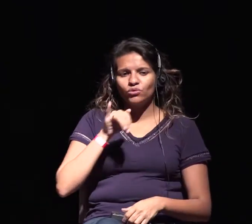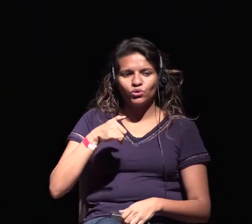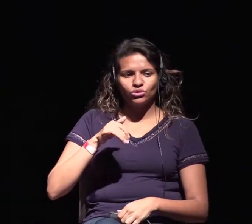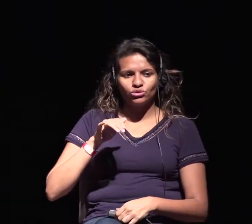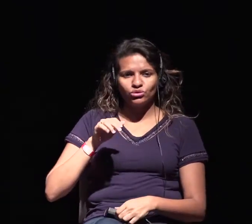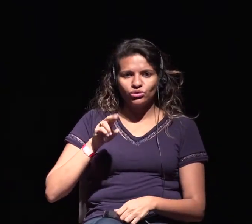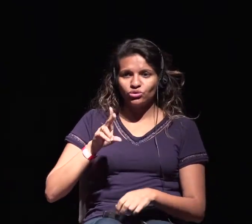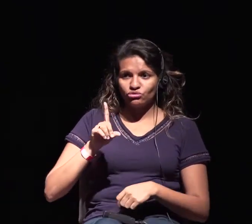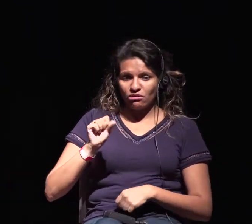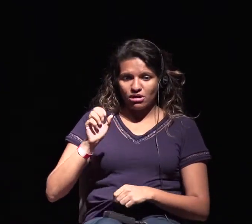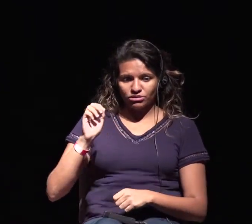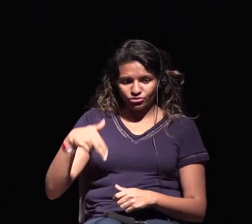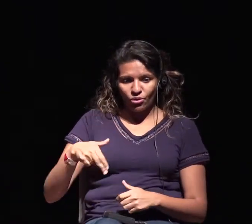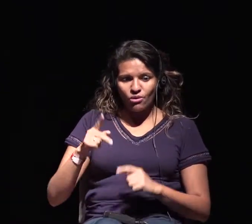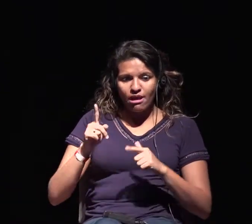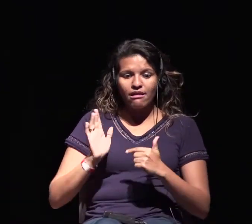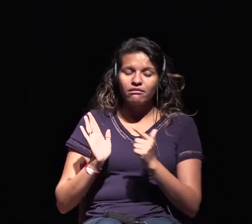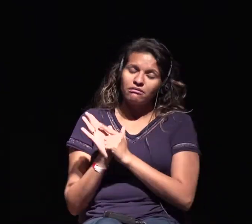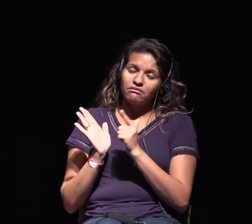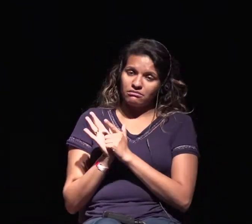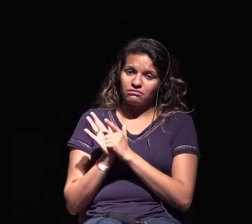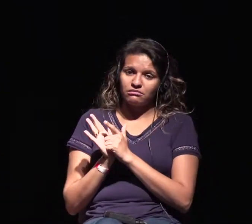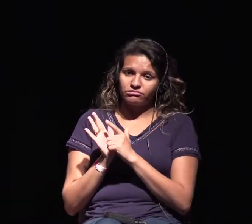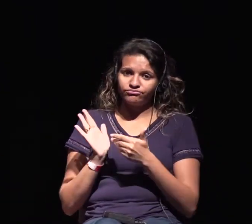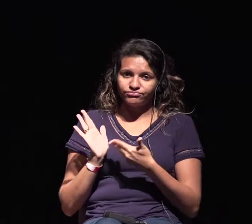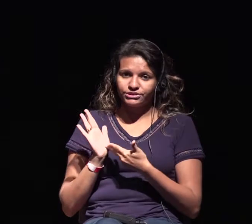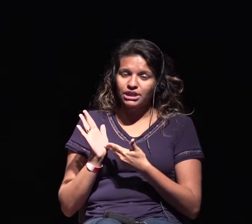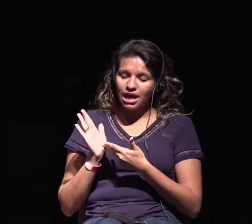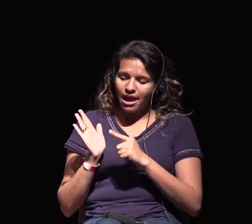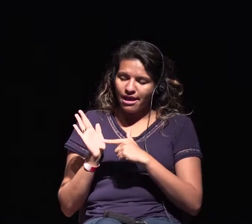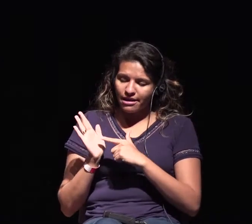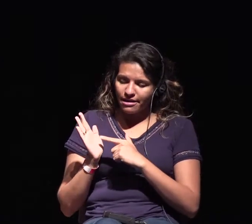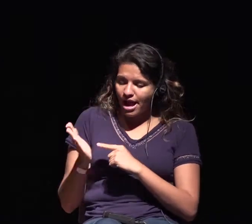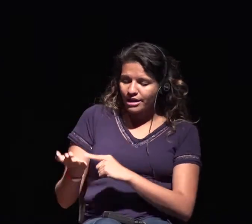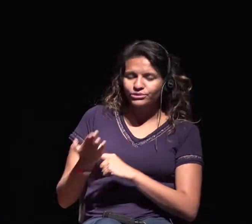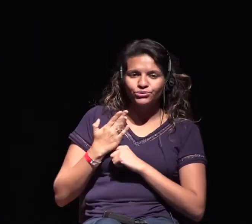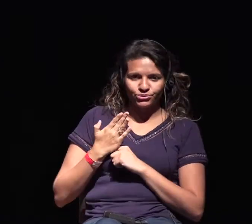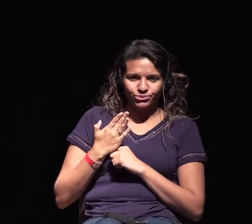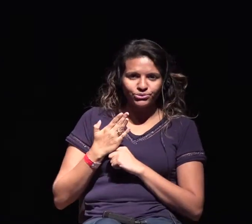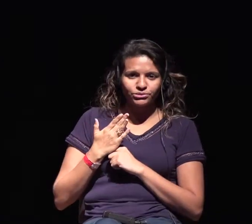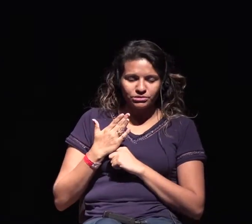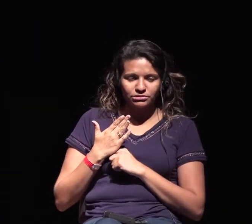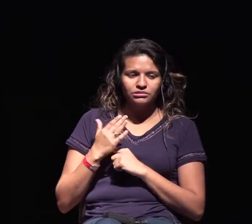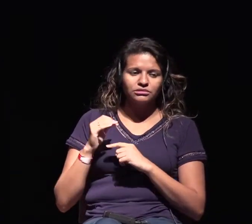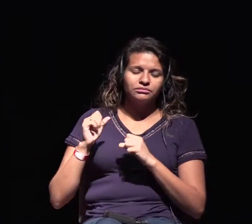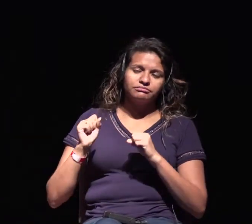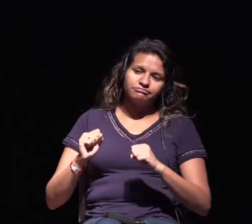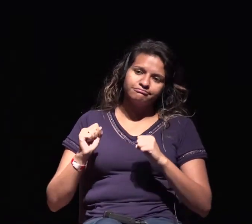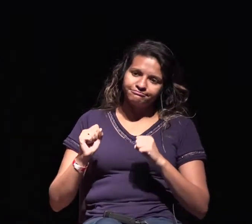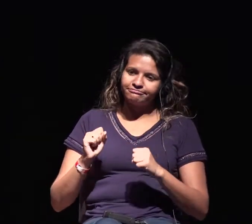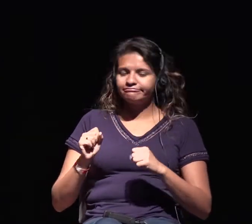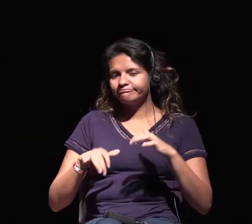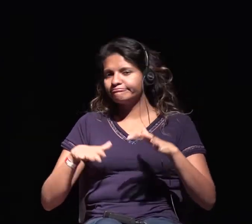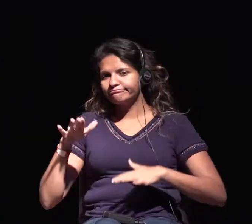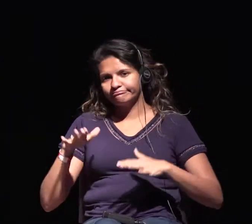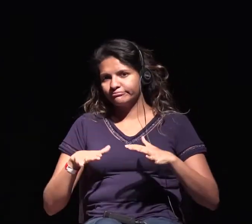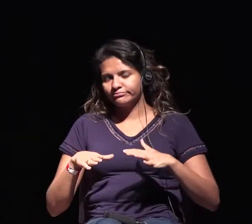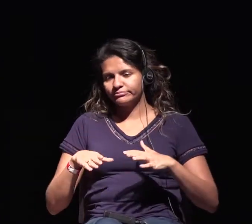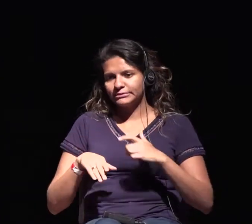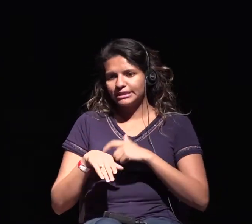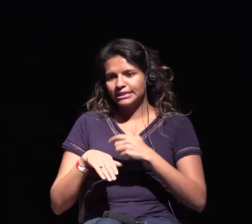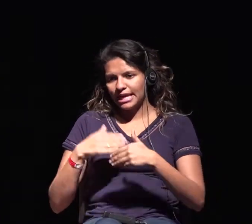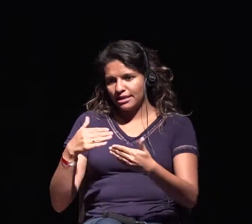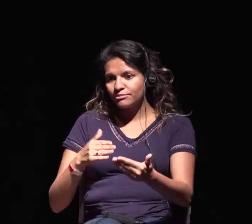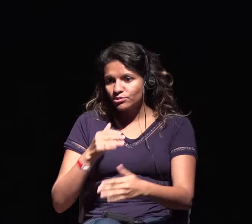as a tool or device that could cycle between several tenses. In one sense, it was forward-looking, functioning as a motor